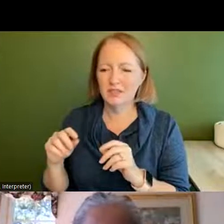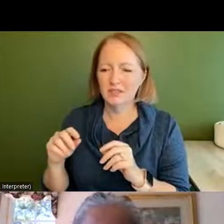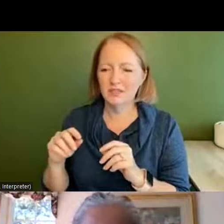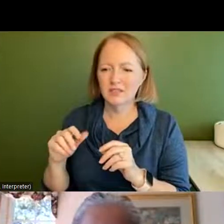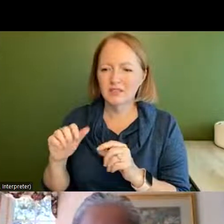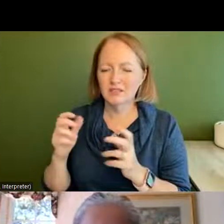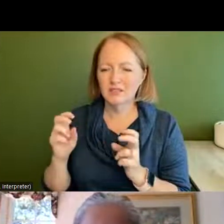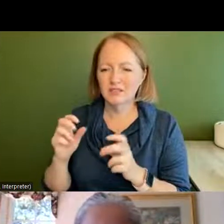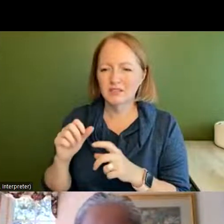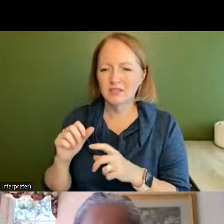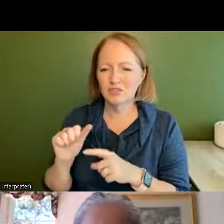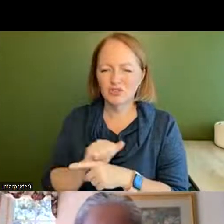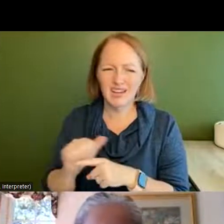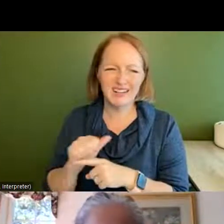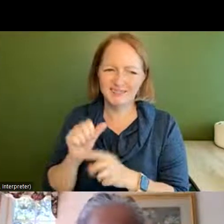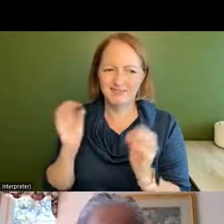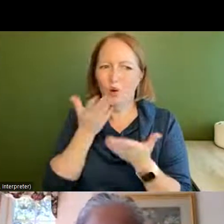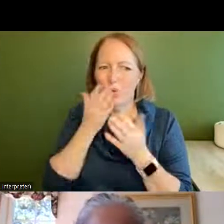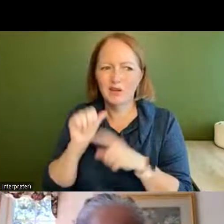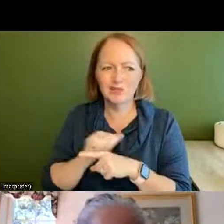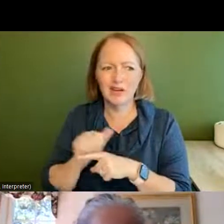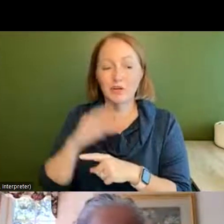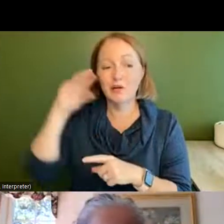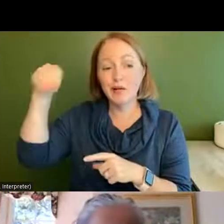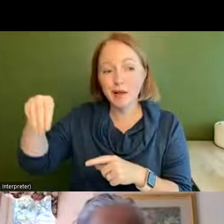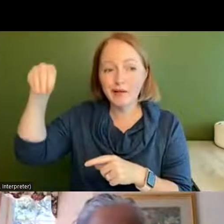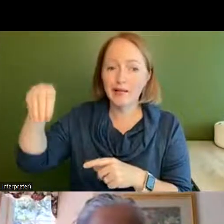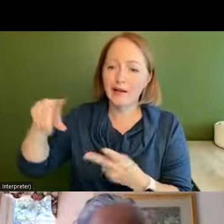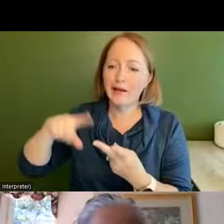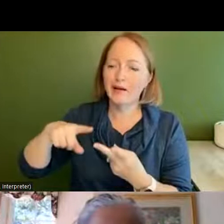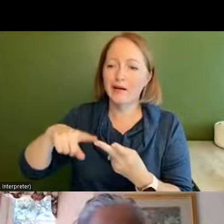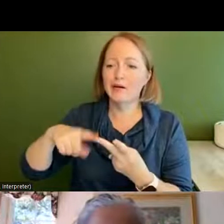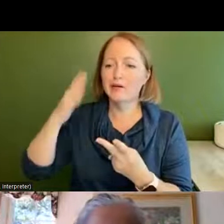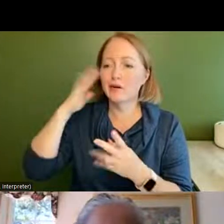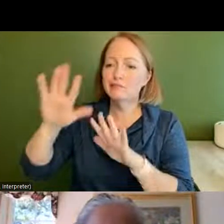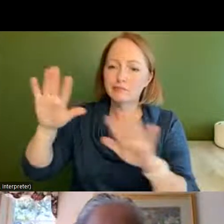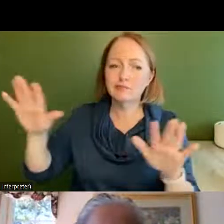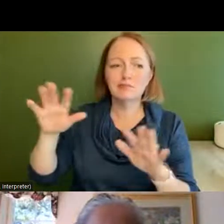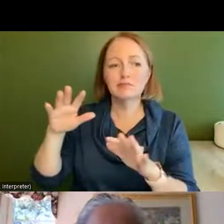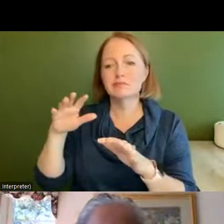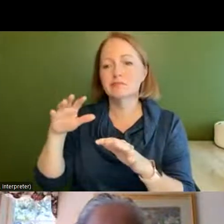that really isn't training. You learn how to like clock in, clock out, you learn where things are.